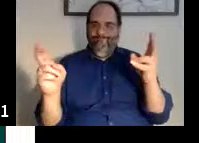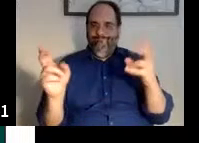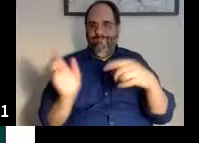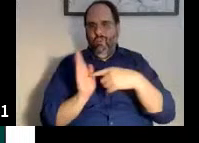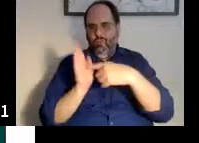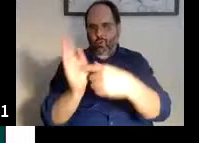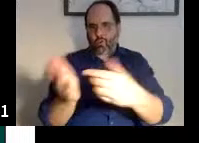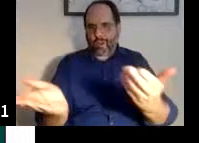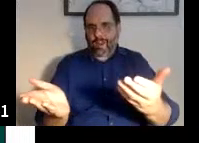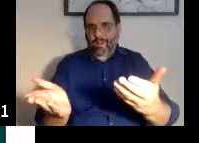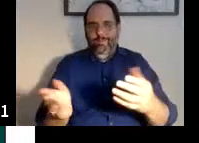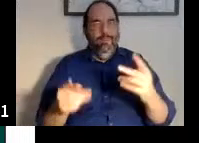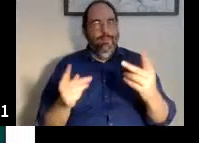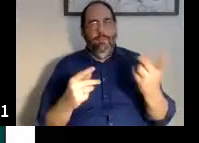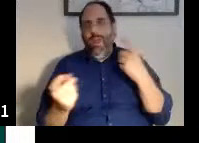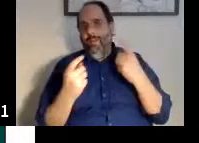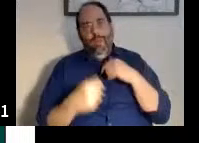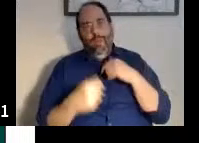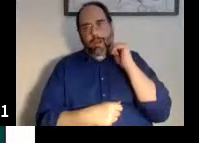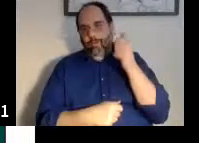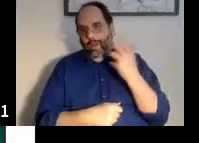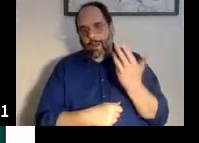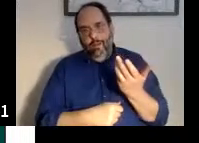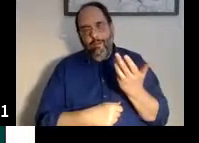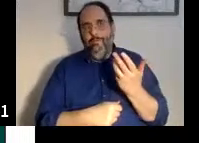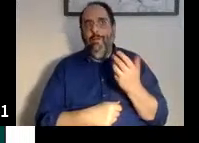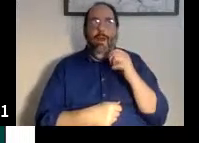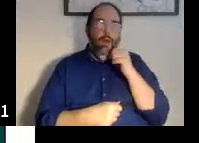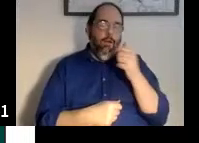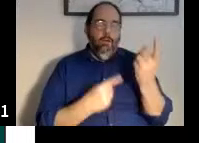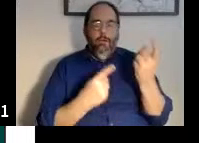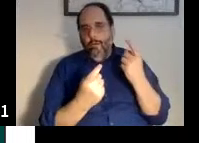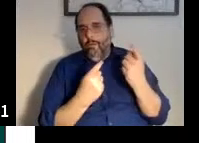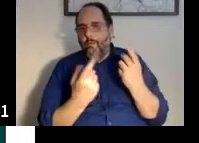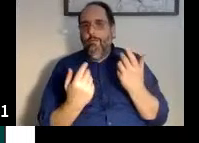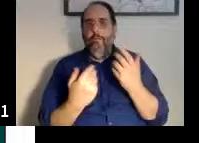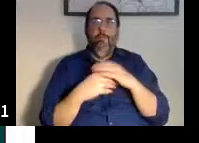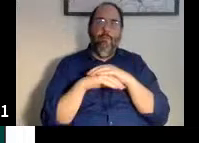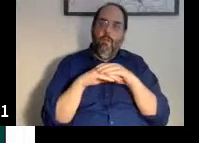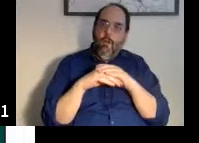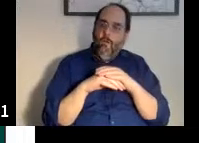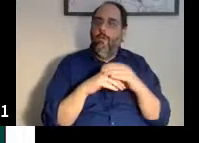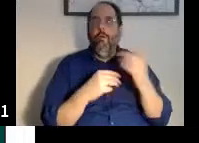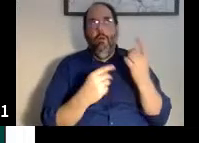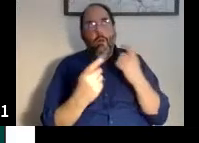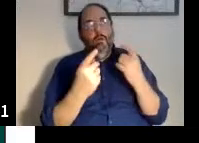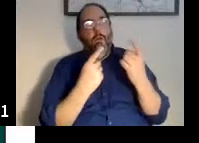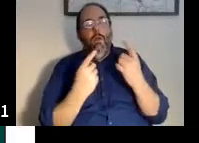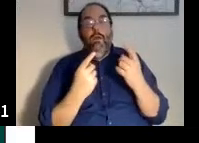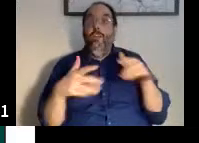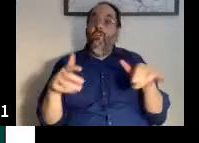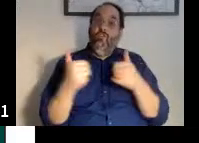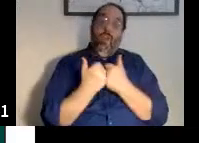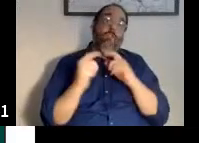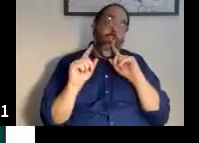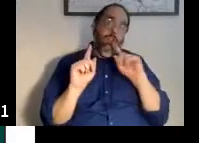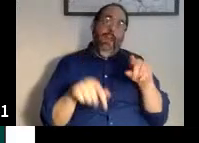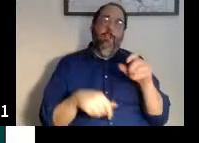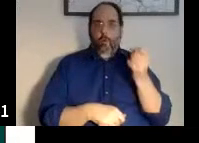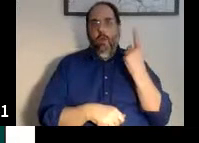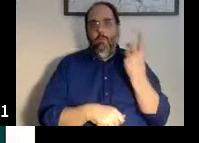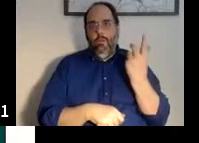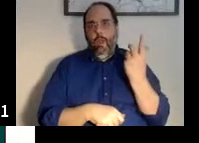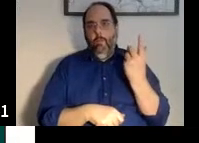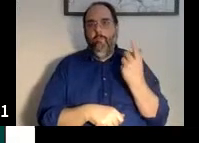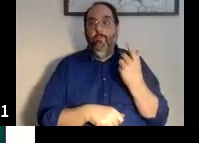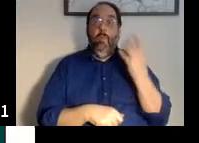I get questions daily about playground surfacing, and it's a really challenging one, I understand,